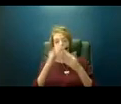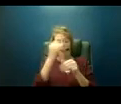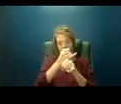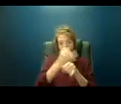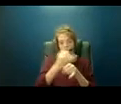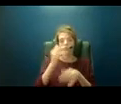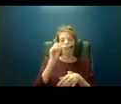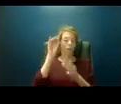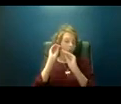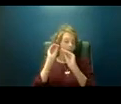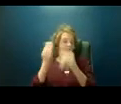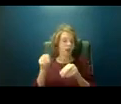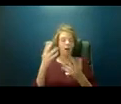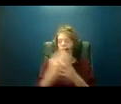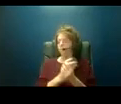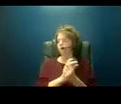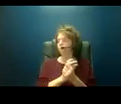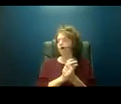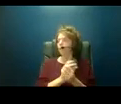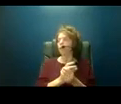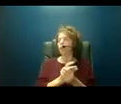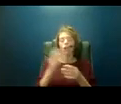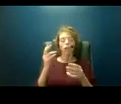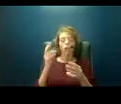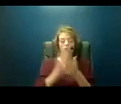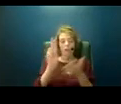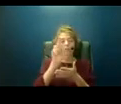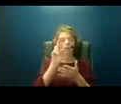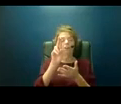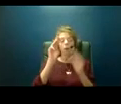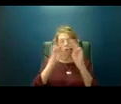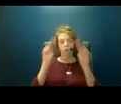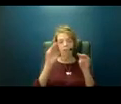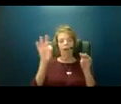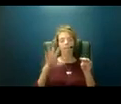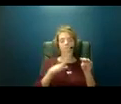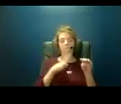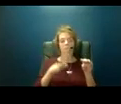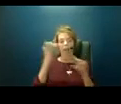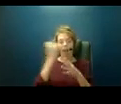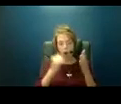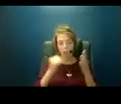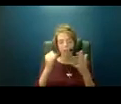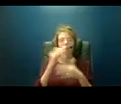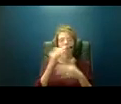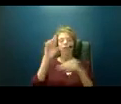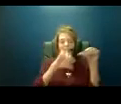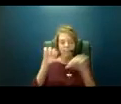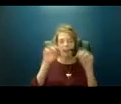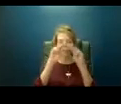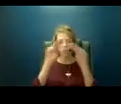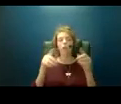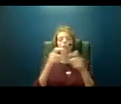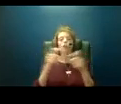put, our Virginia Museum of Fine Arts or the Science Museum of Virginia. So the large